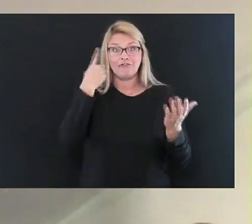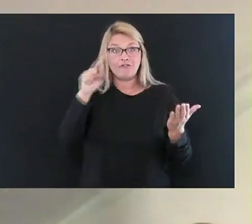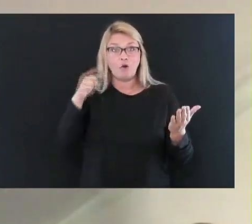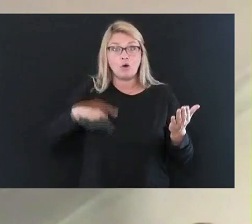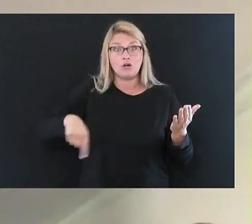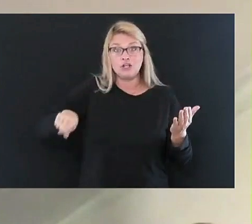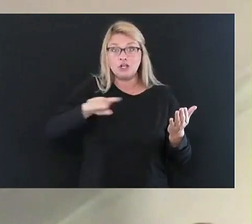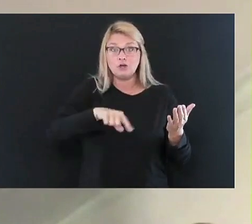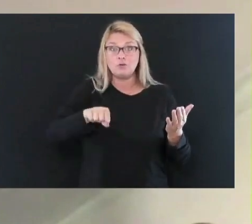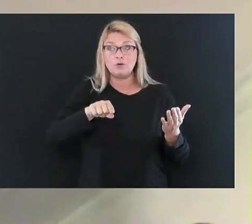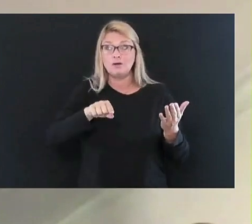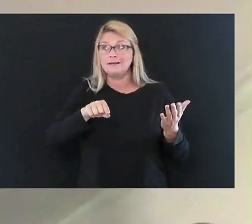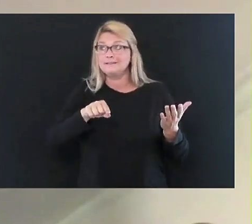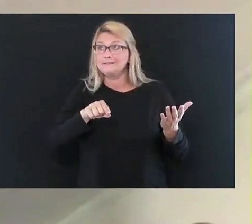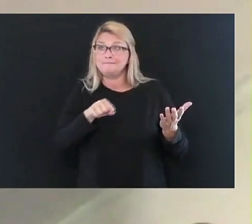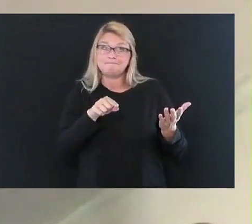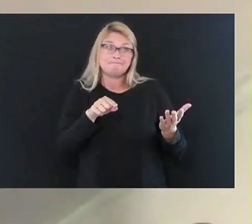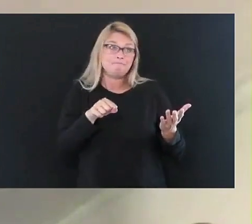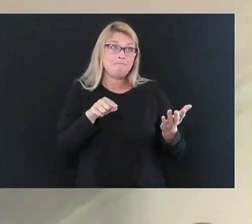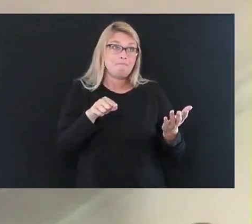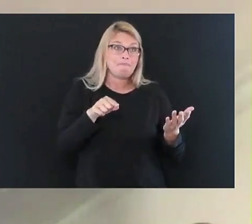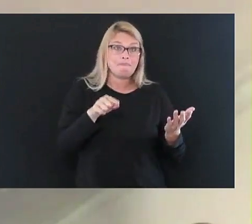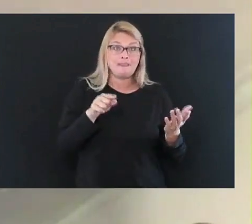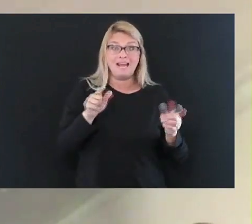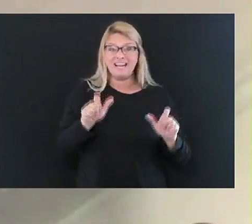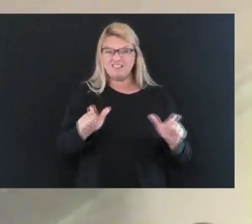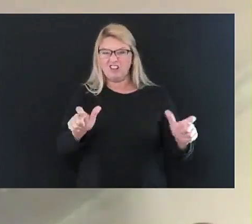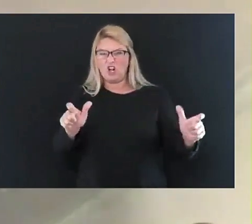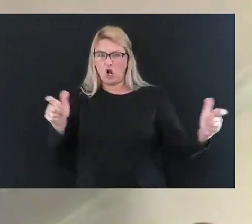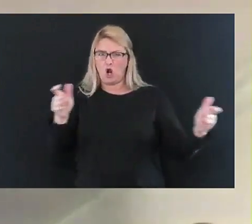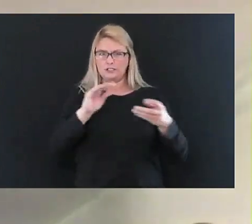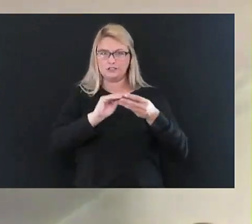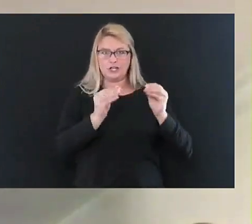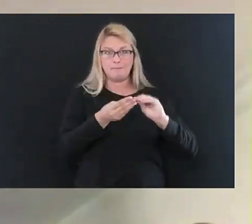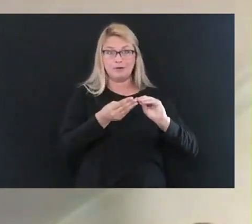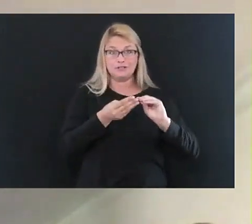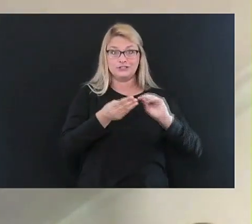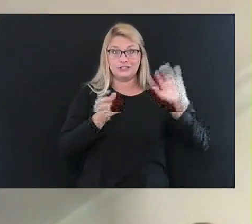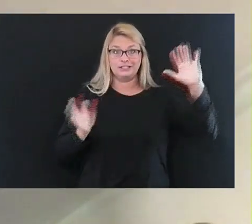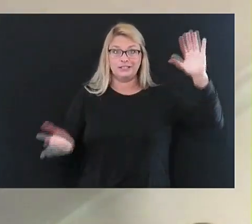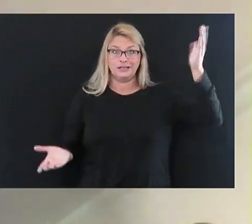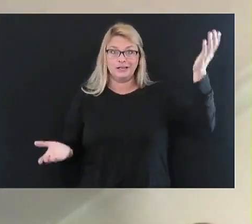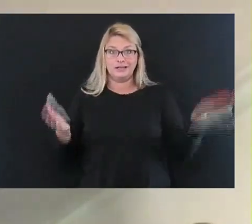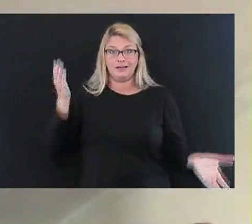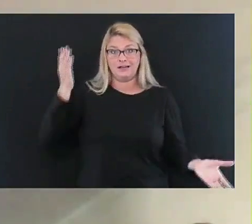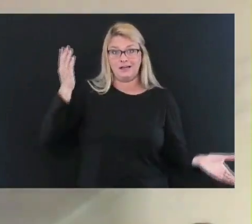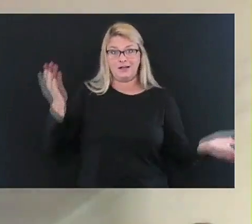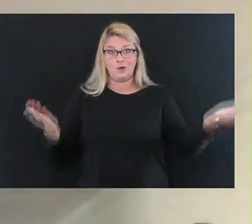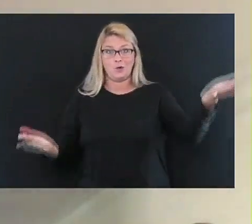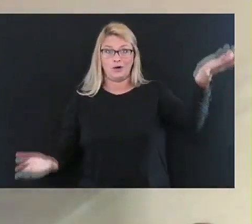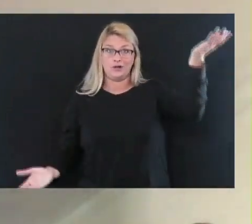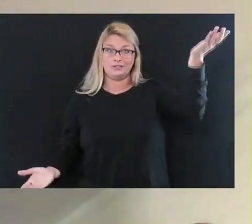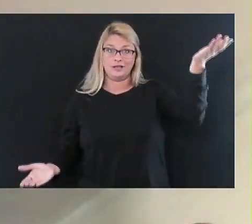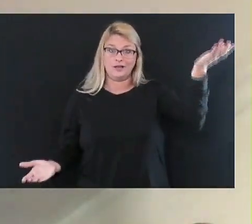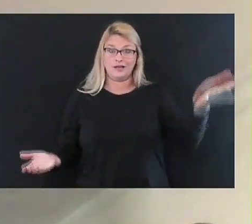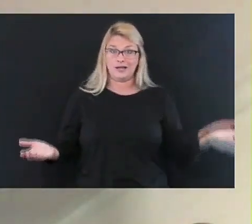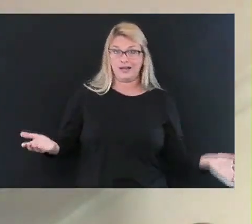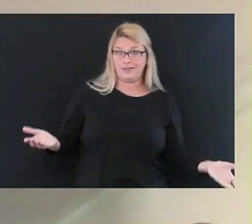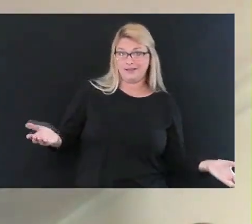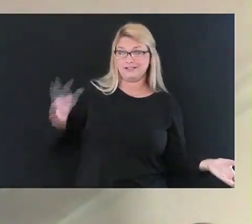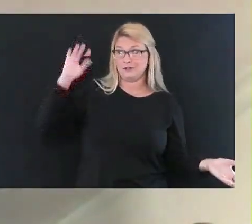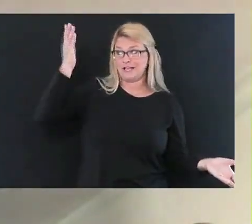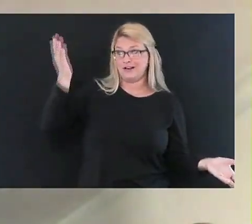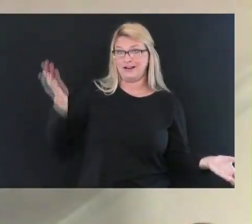get tested in very large numbers, then over time, their percent positive rate comes down,